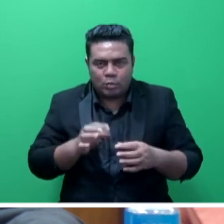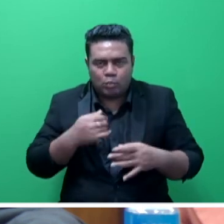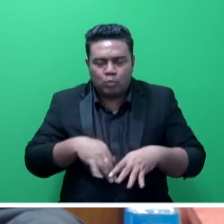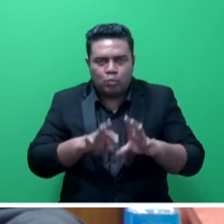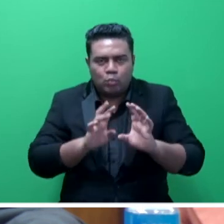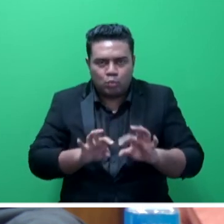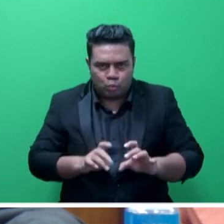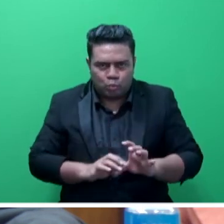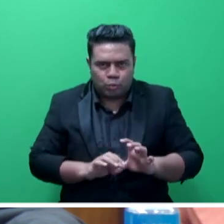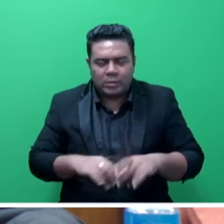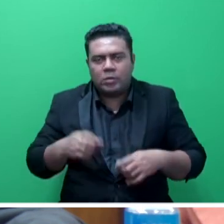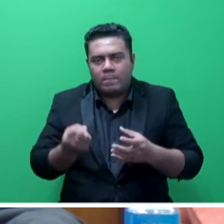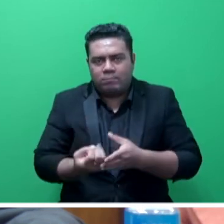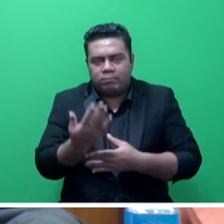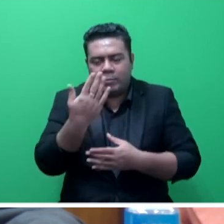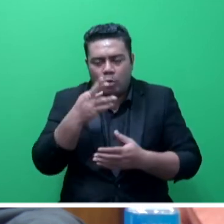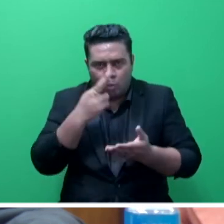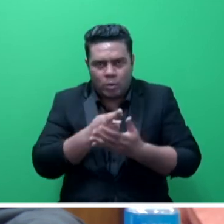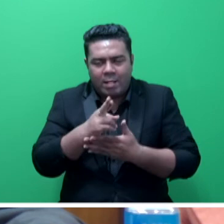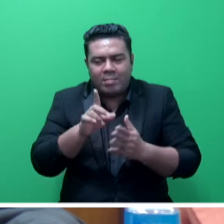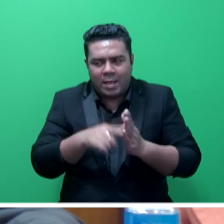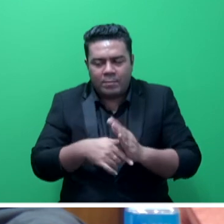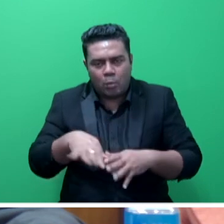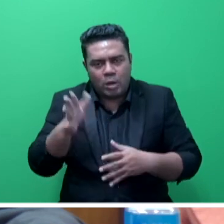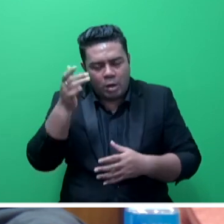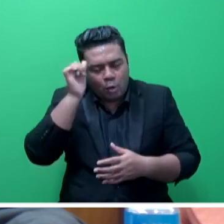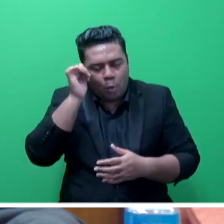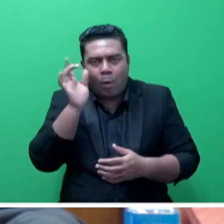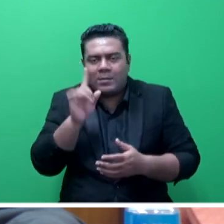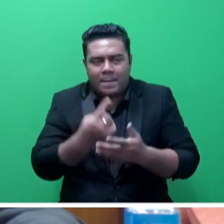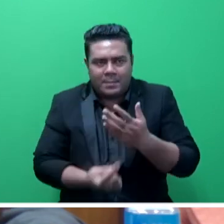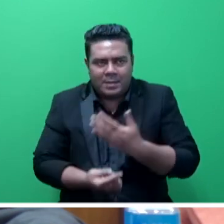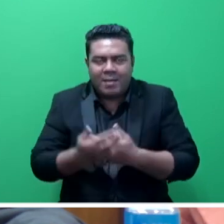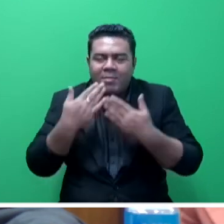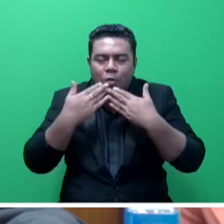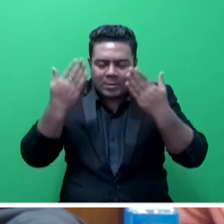for external client to access to real-time hydrometeorological data. Thank you, Mr. Speaker, sir.